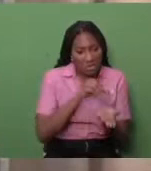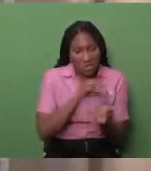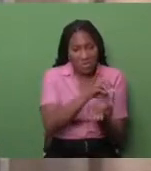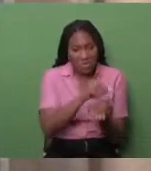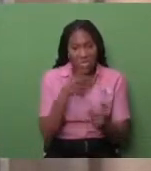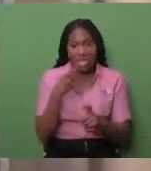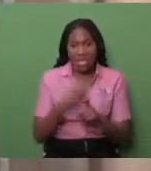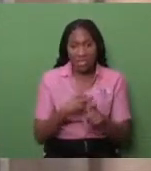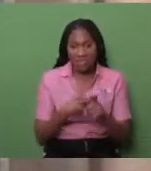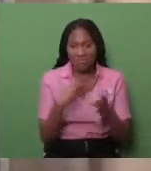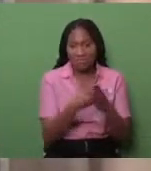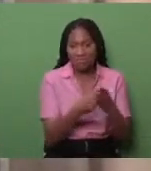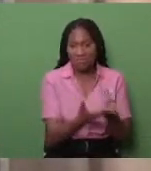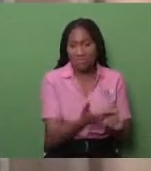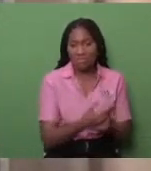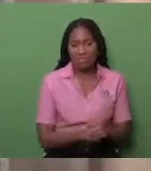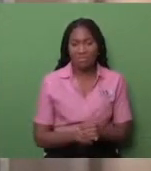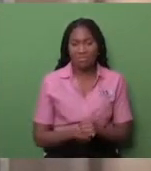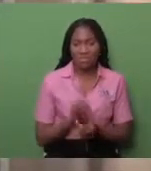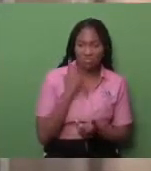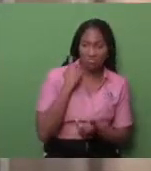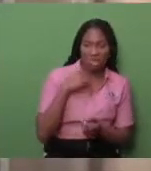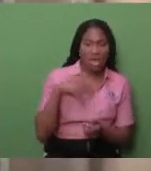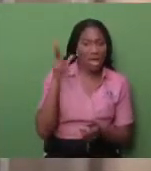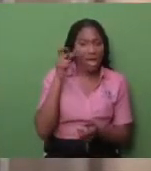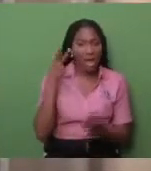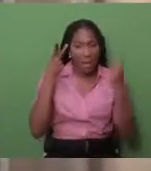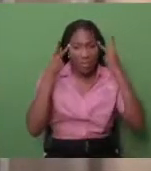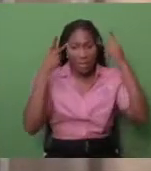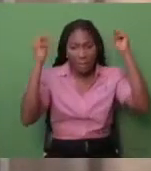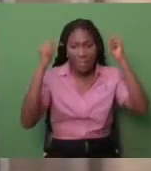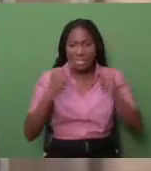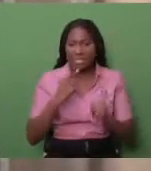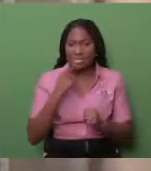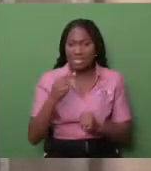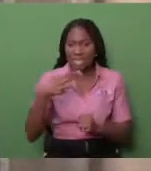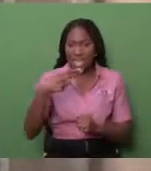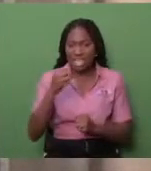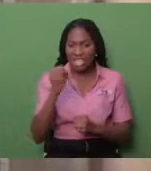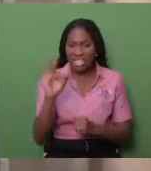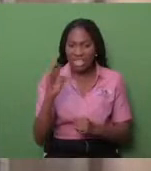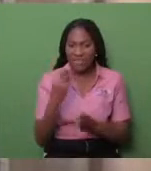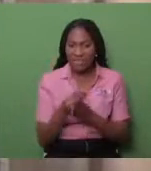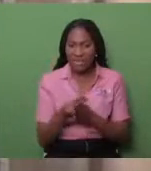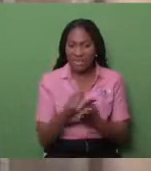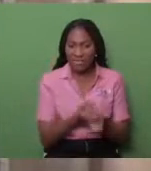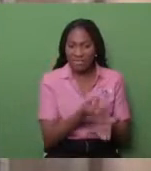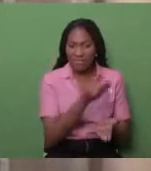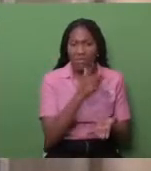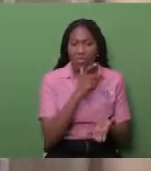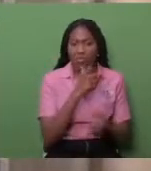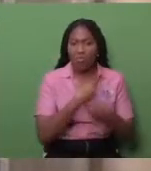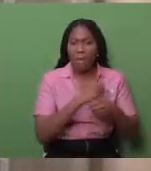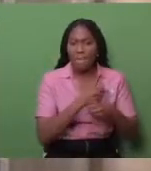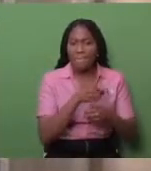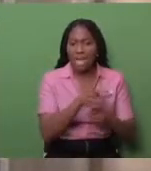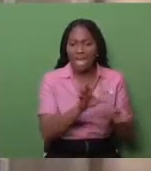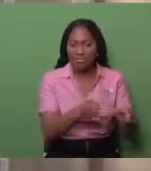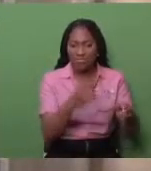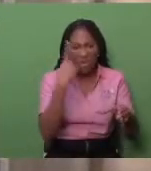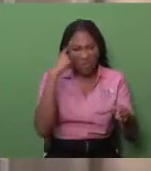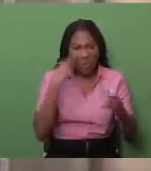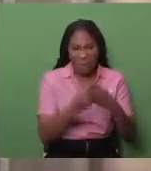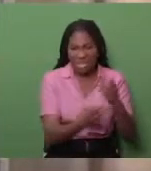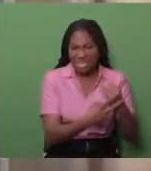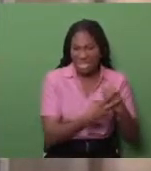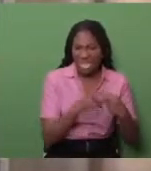know, I heard the Prime Minister say recently that the HSF was created by the PNM. Let me